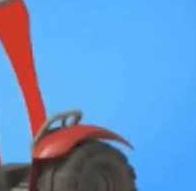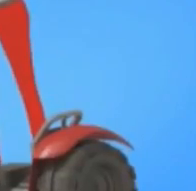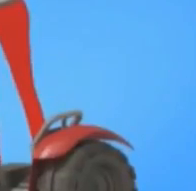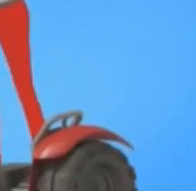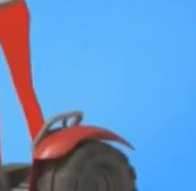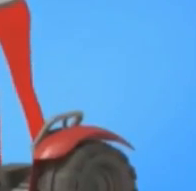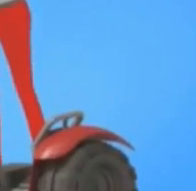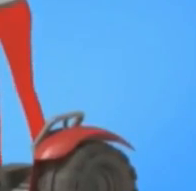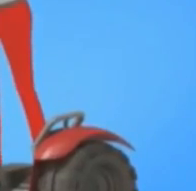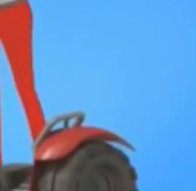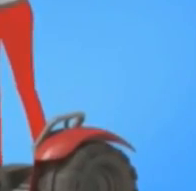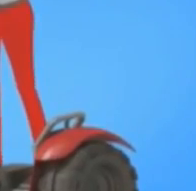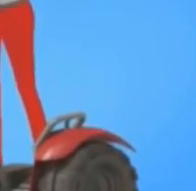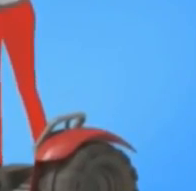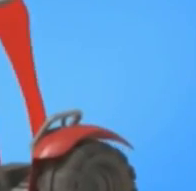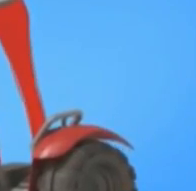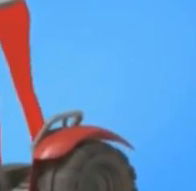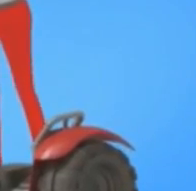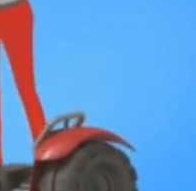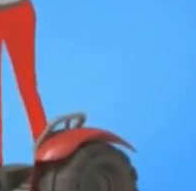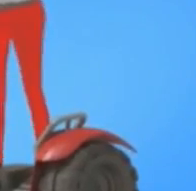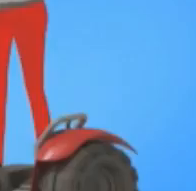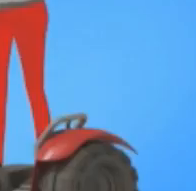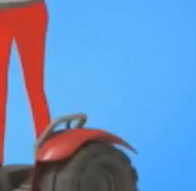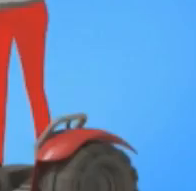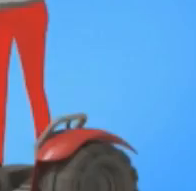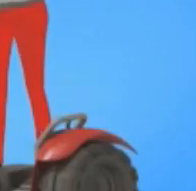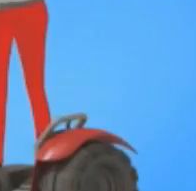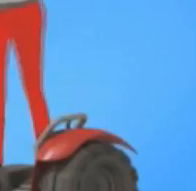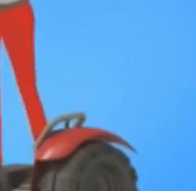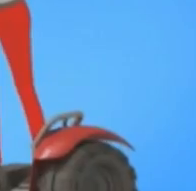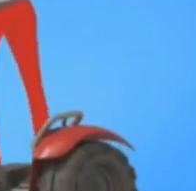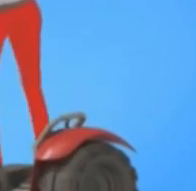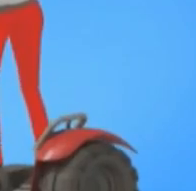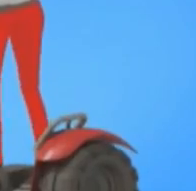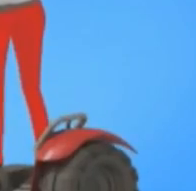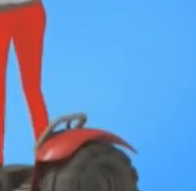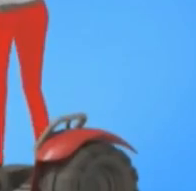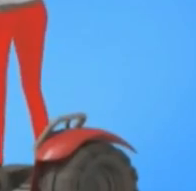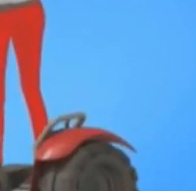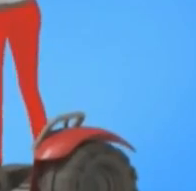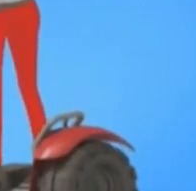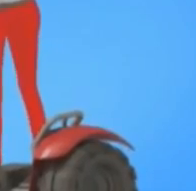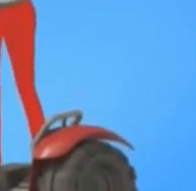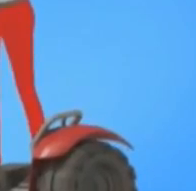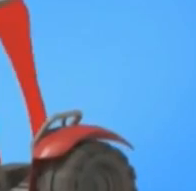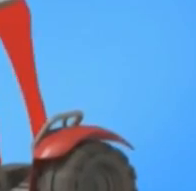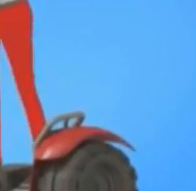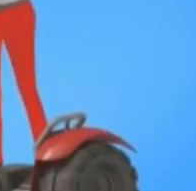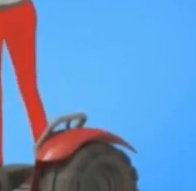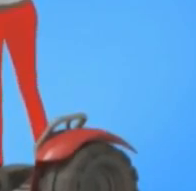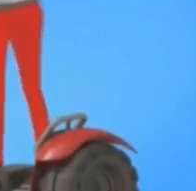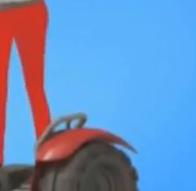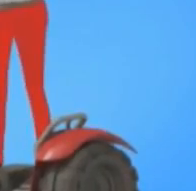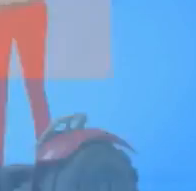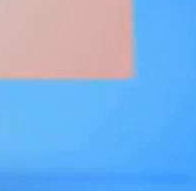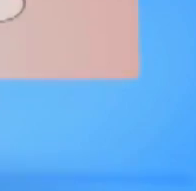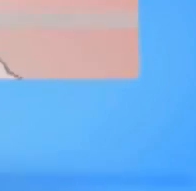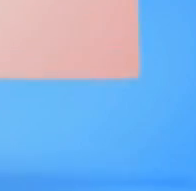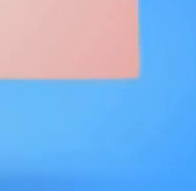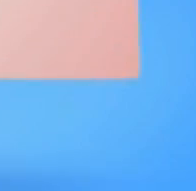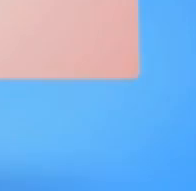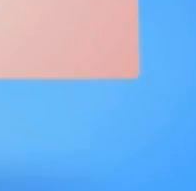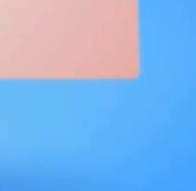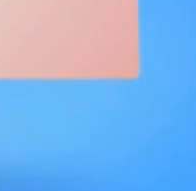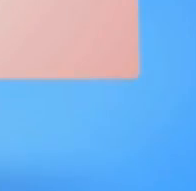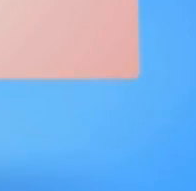Sona moja imetengenezwa kwa njia spesheli ili kupambana na maumivu kwa haraka. Sona moja ina aspirin kama kiungo.